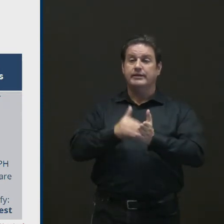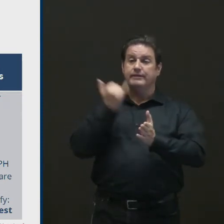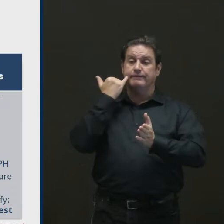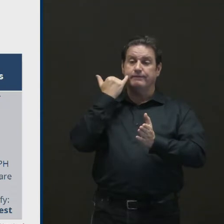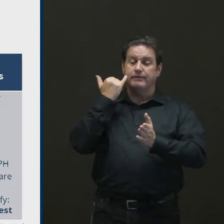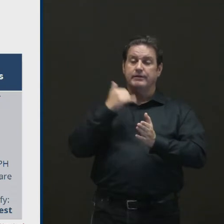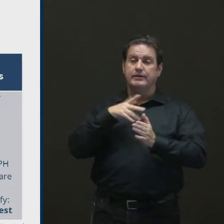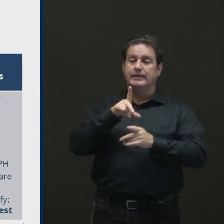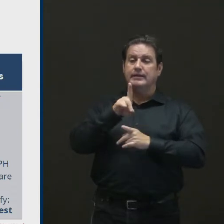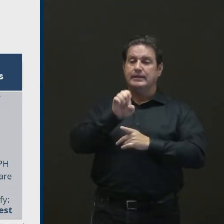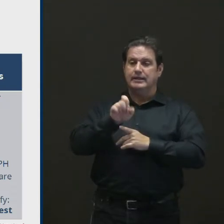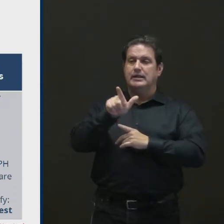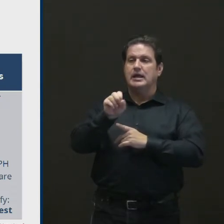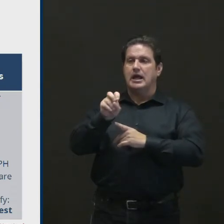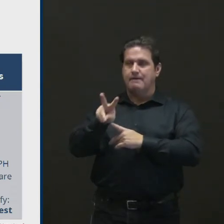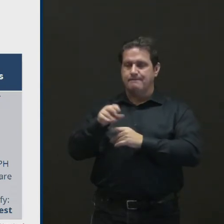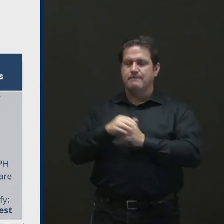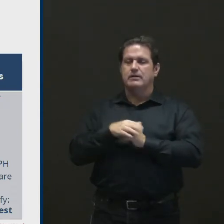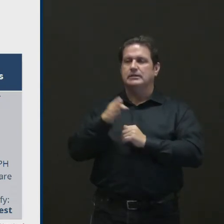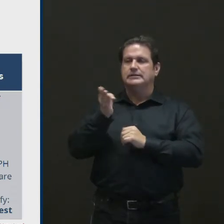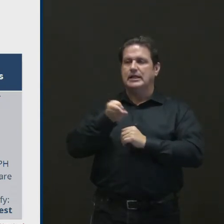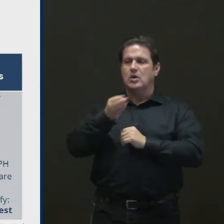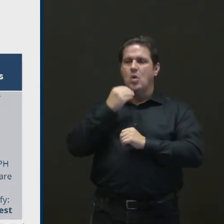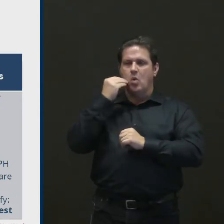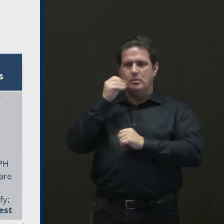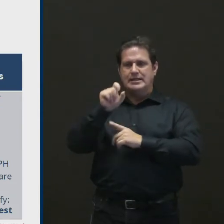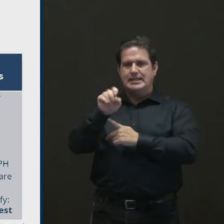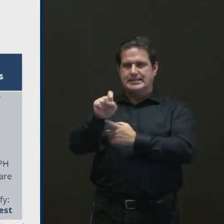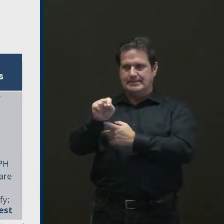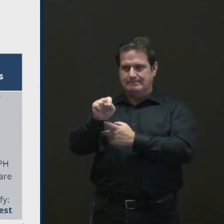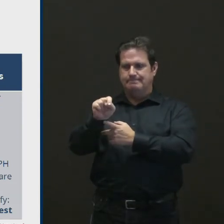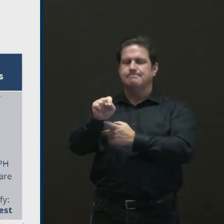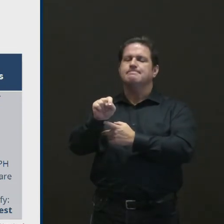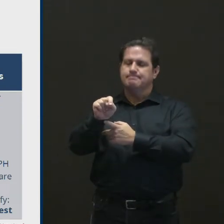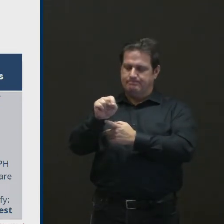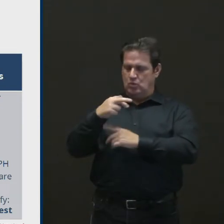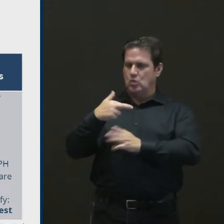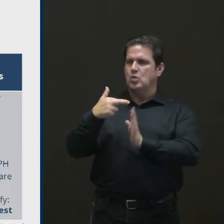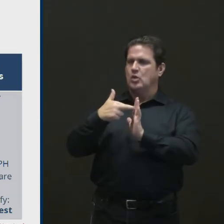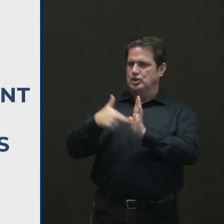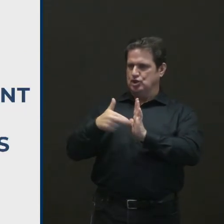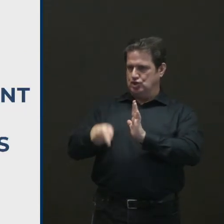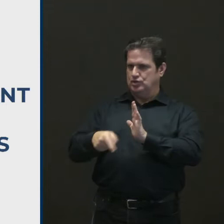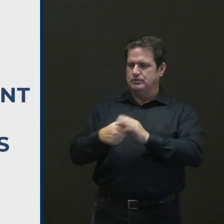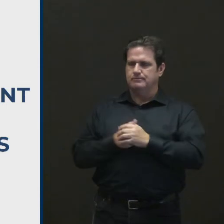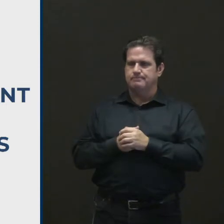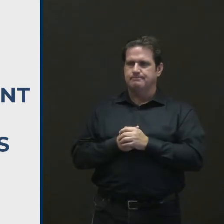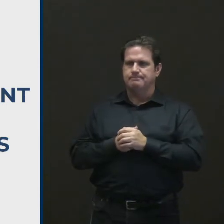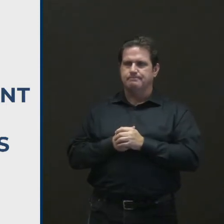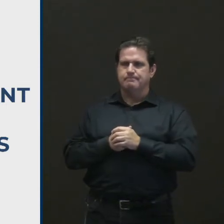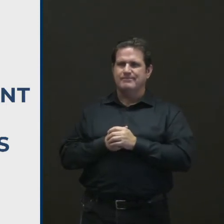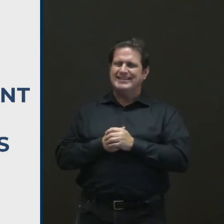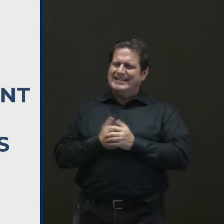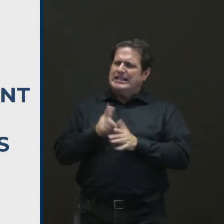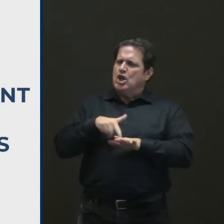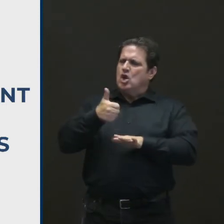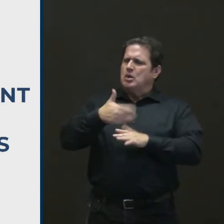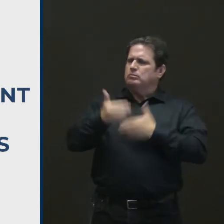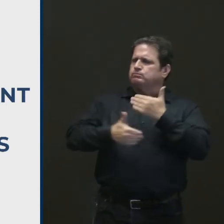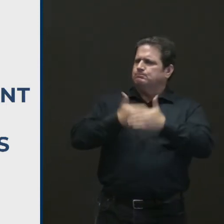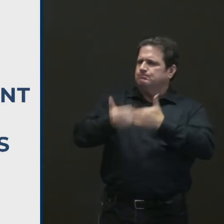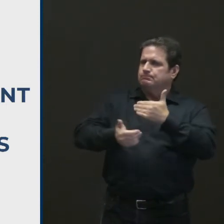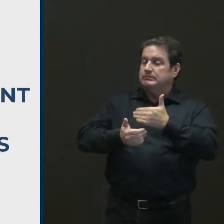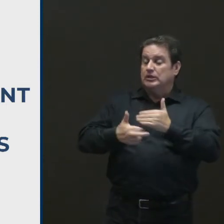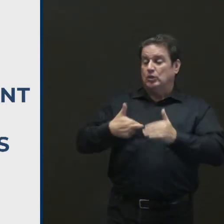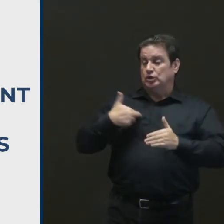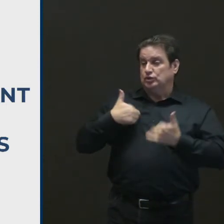go to de.gov /home test to register for that. That is a little longer process because if you